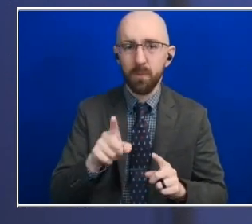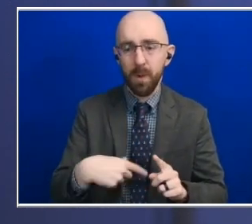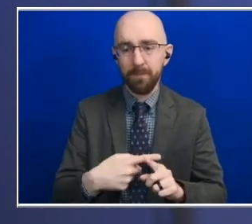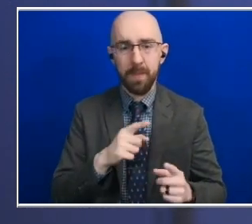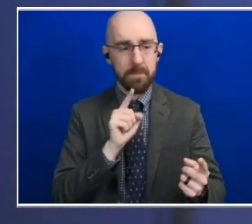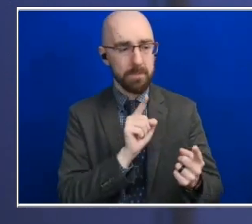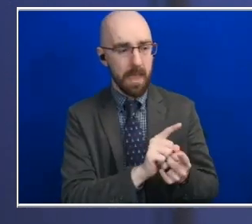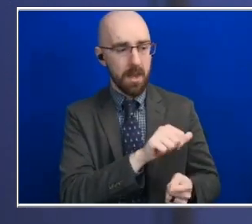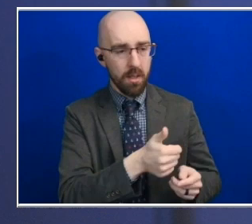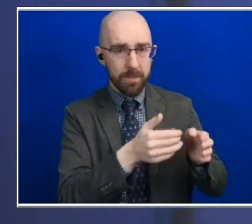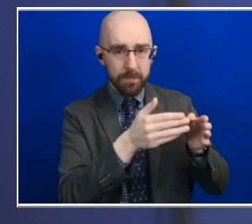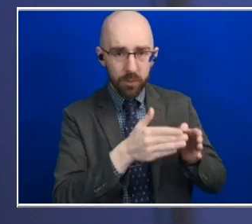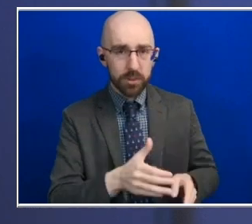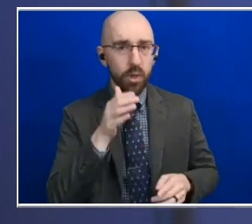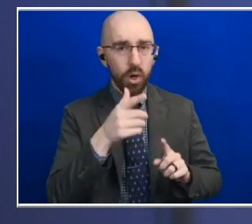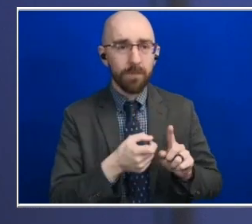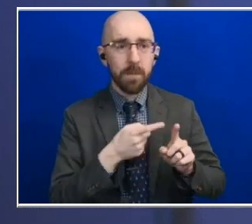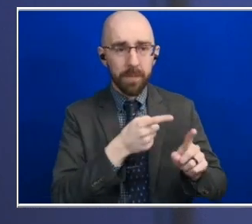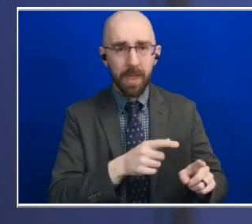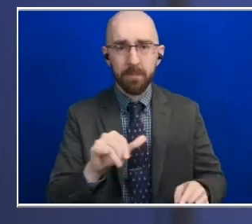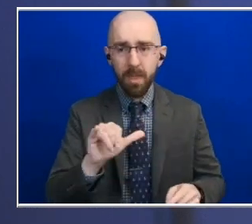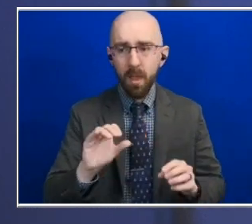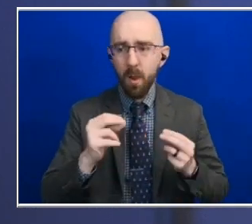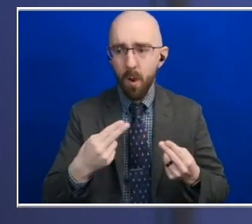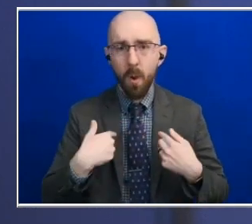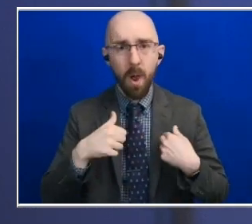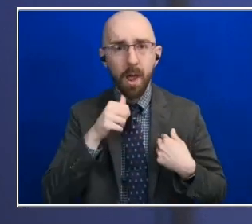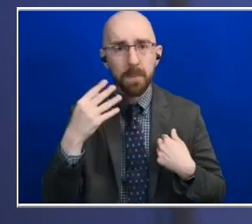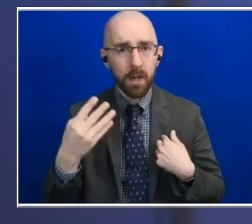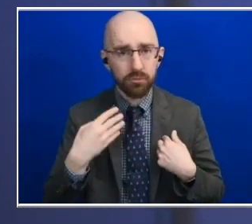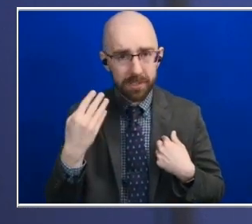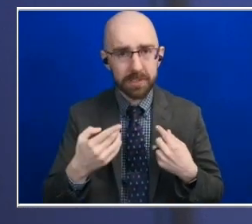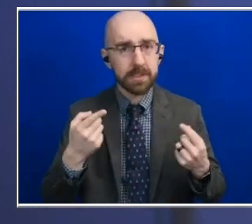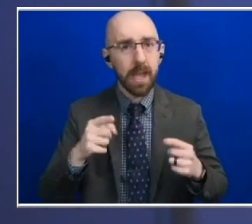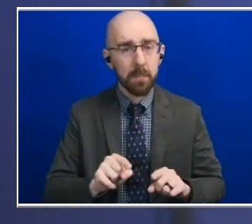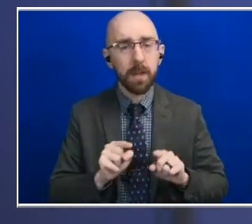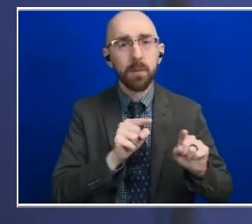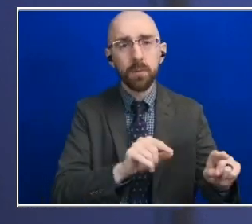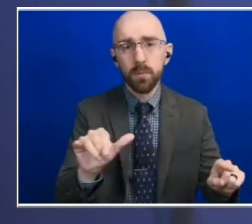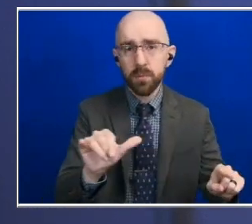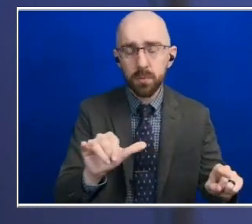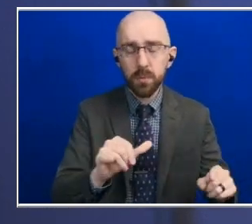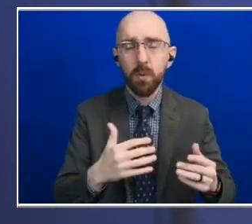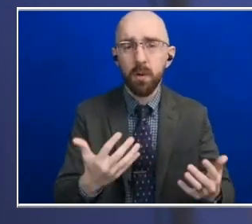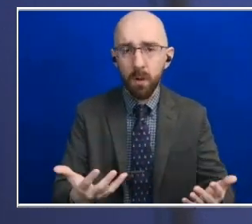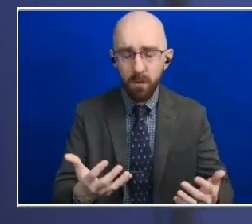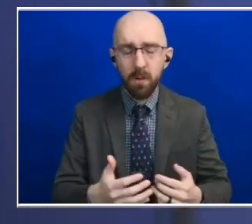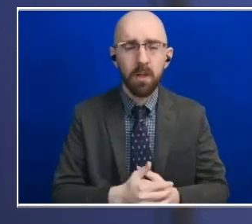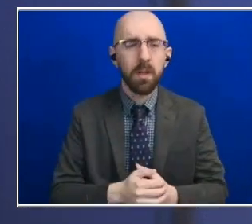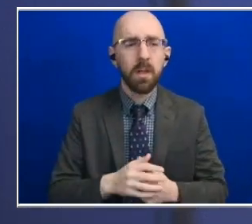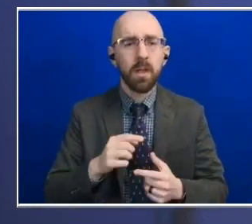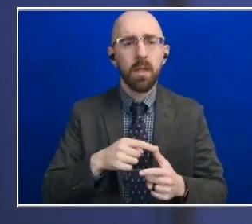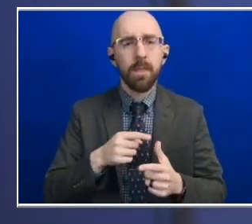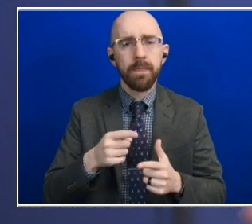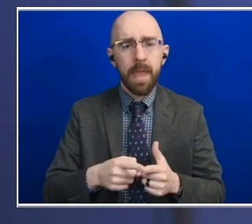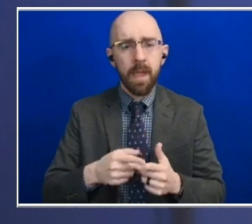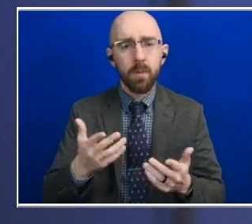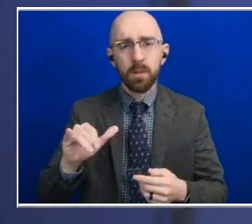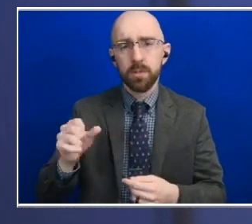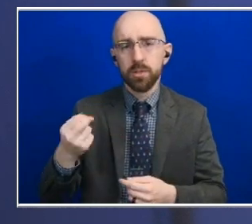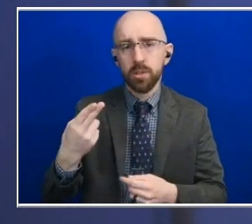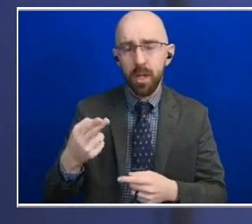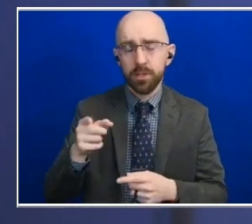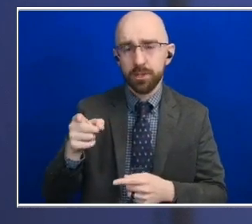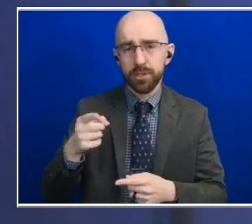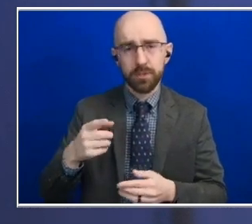someone else, they're like, oh, I'm not crazy. This is happening to someone else. And then what Joshua shows is